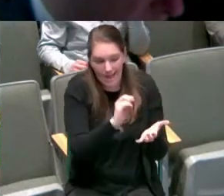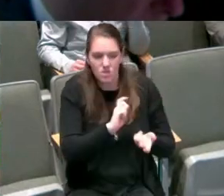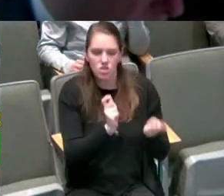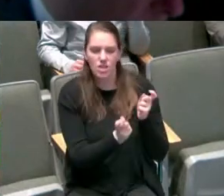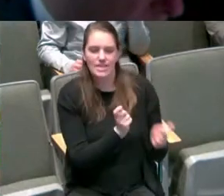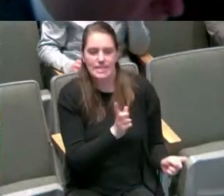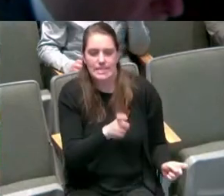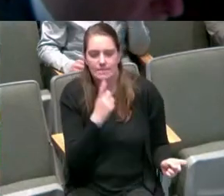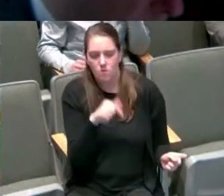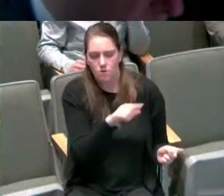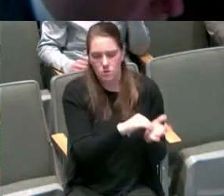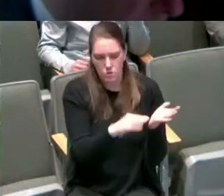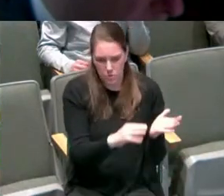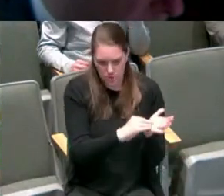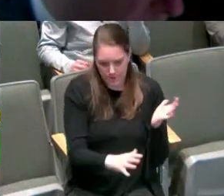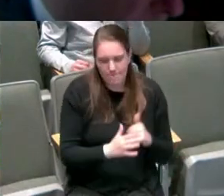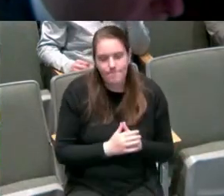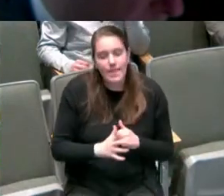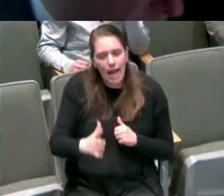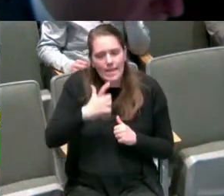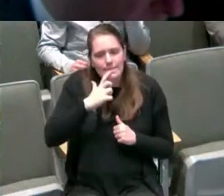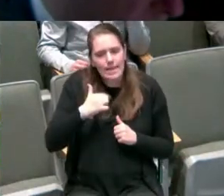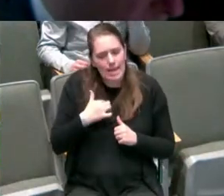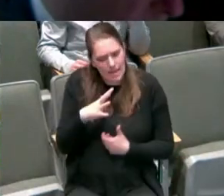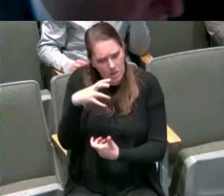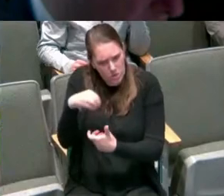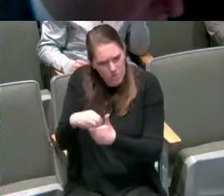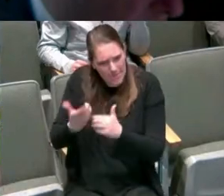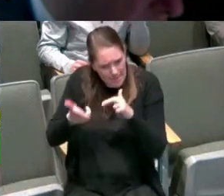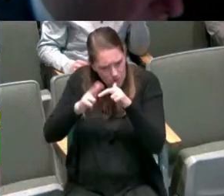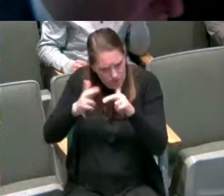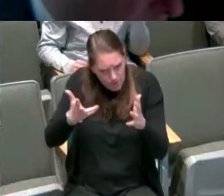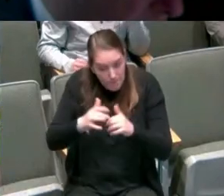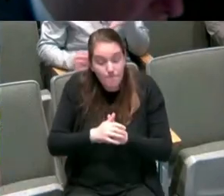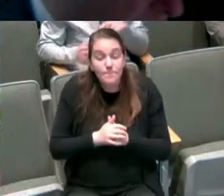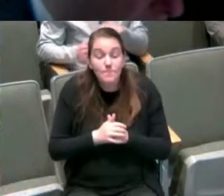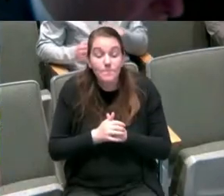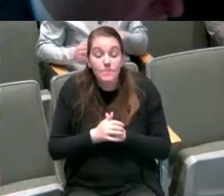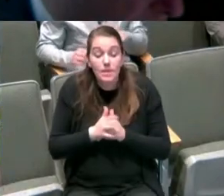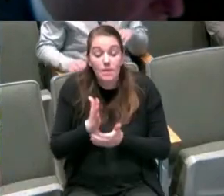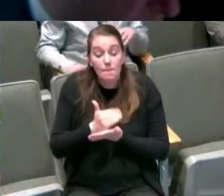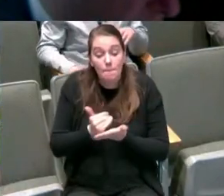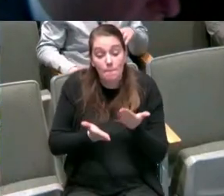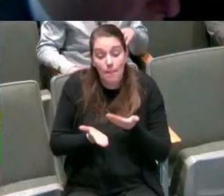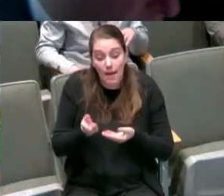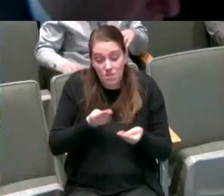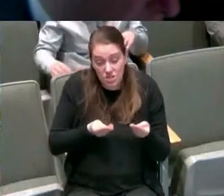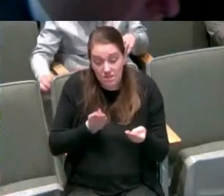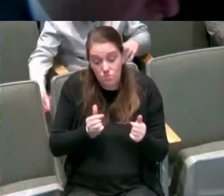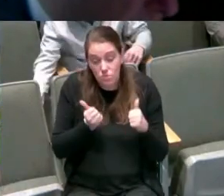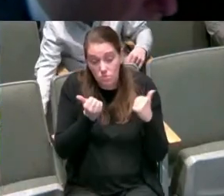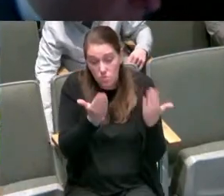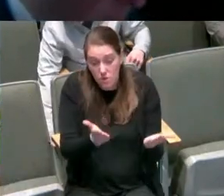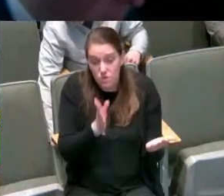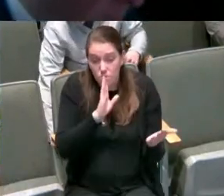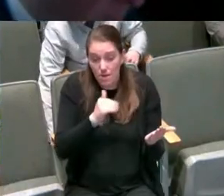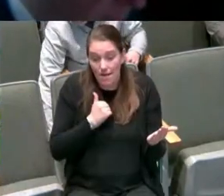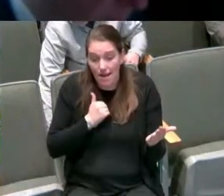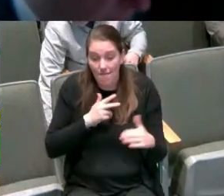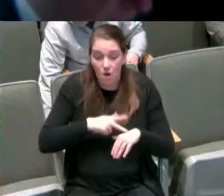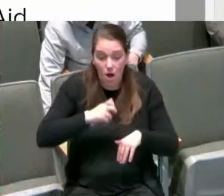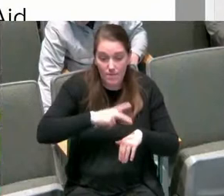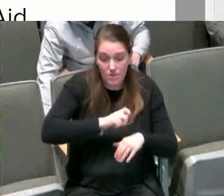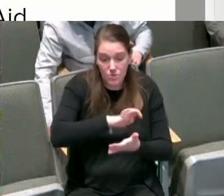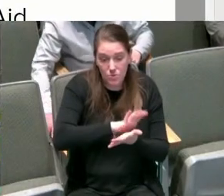contains some targeted service level increases specifically the proposed budget provides the Hopkinton public school with a 4.5 million dollar